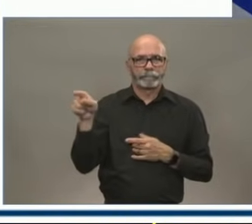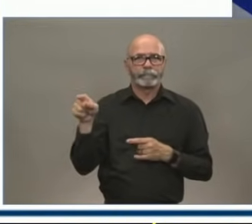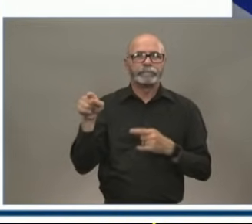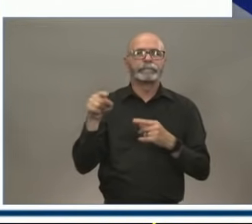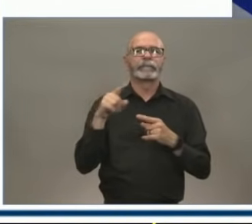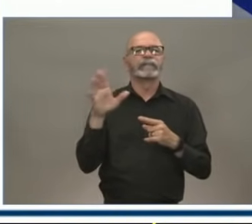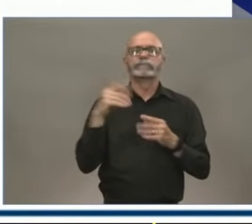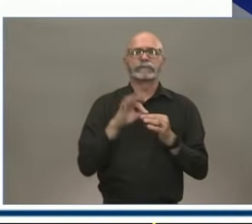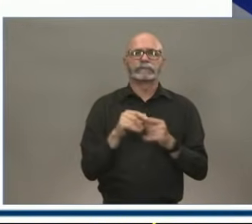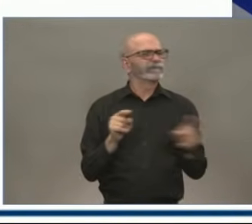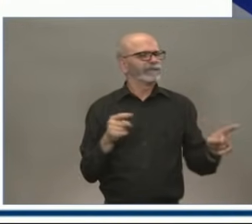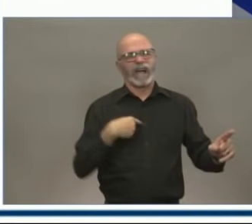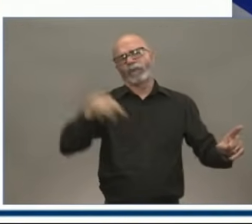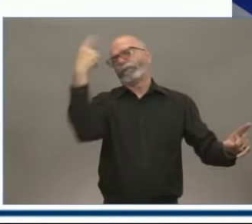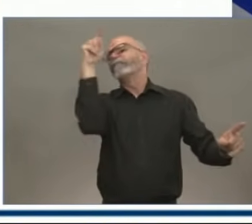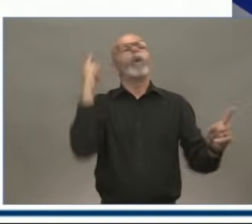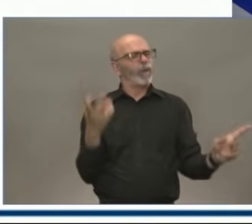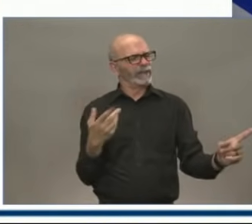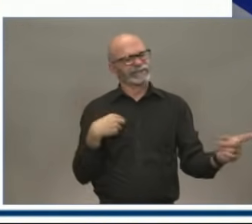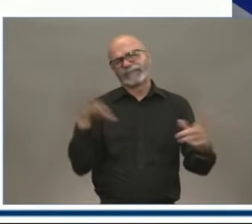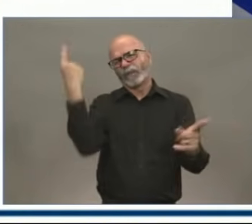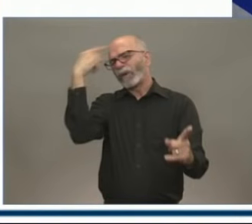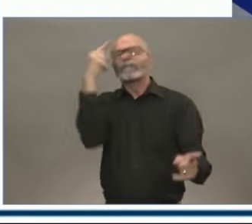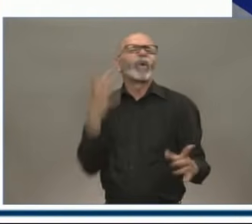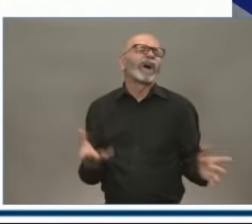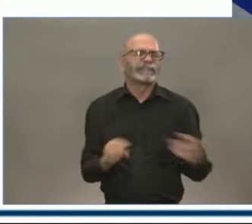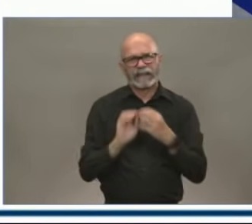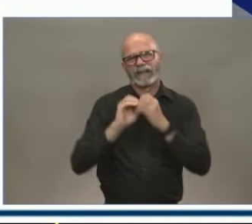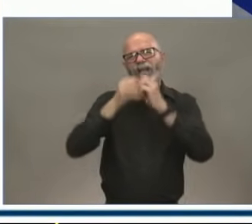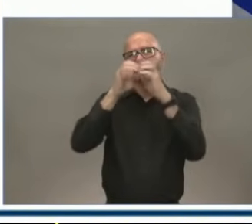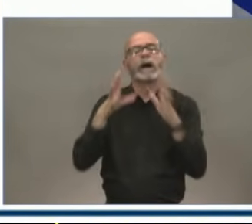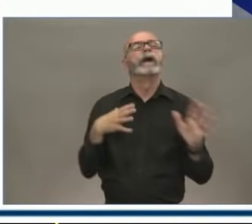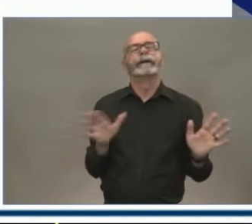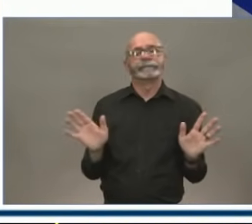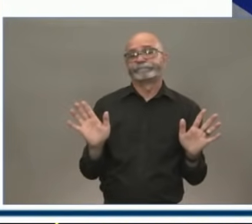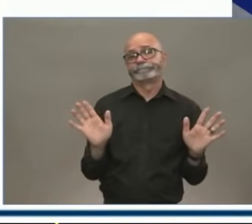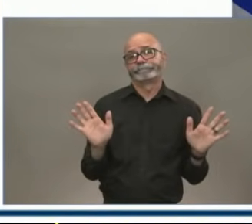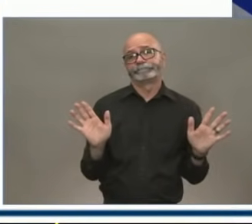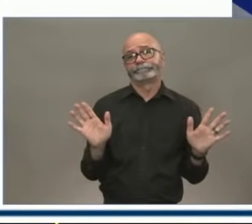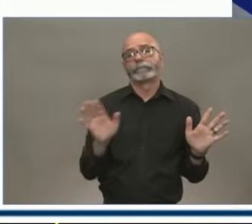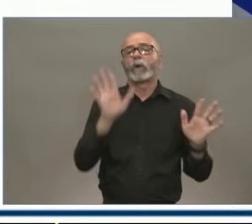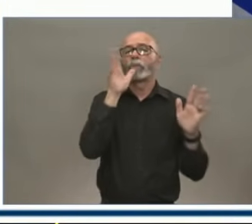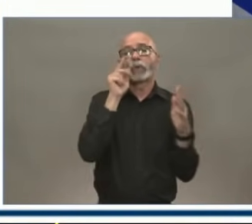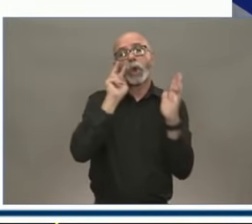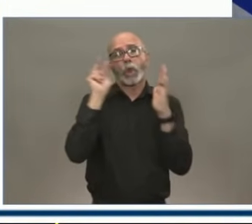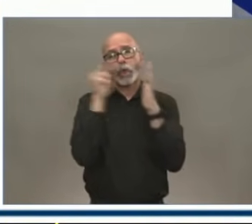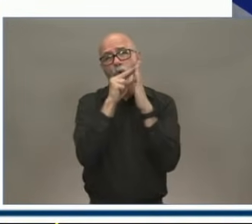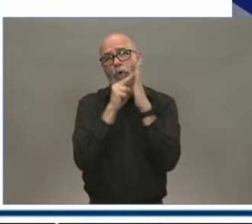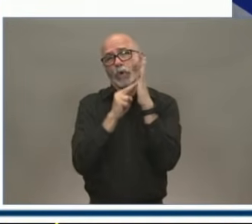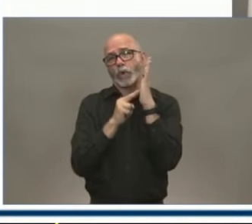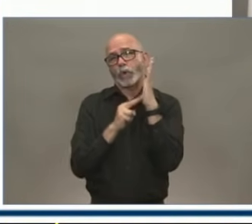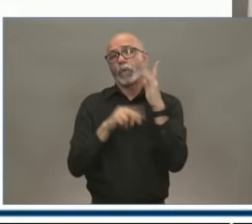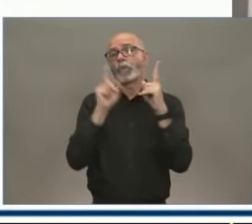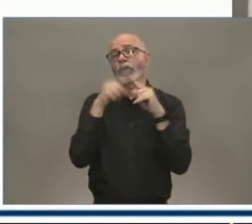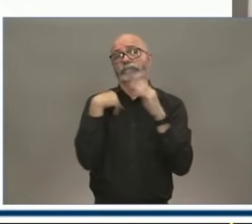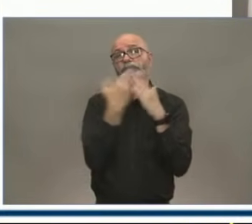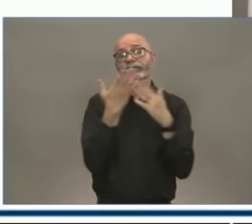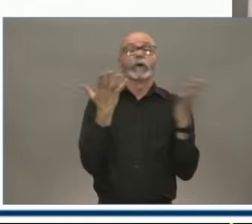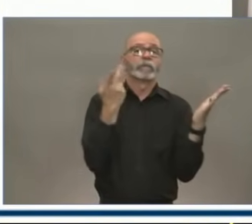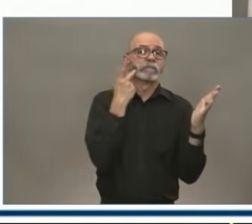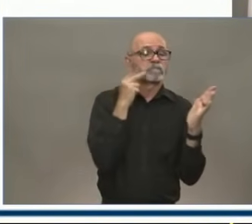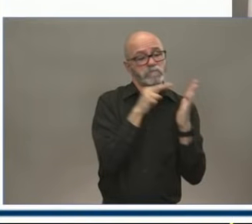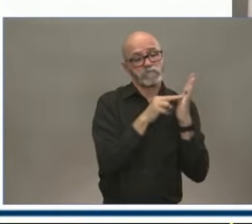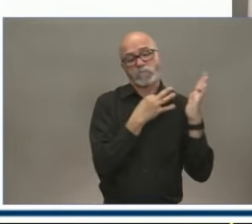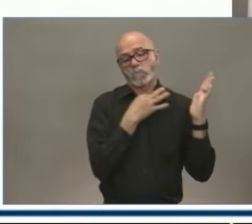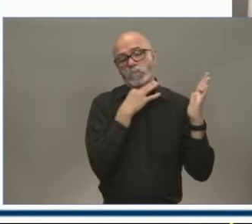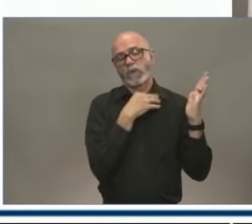the decisions we've made in hindsight. And I look forward to reading them whenever that happens. Next question will go to Paul Legier